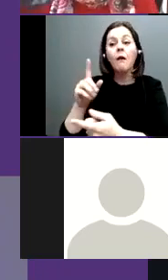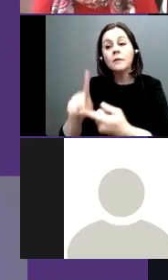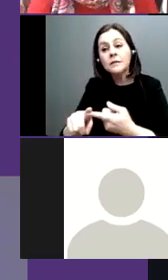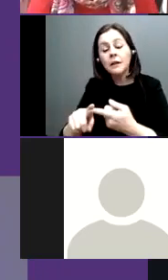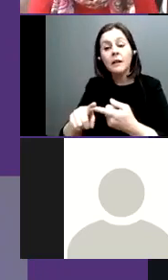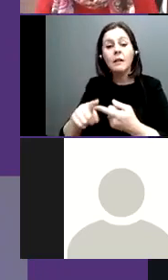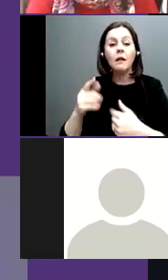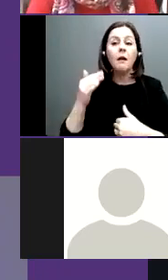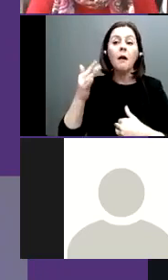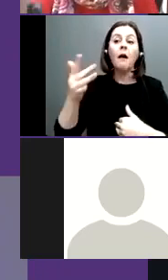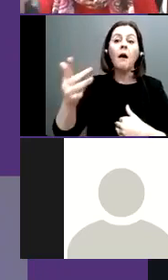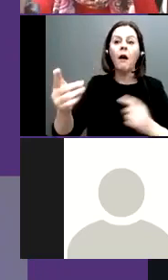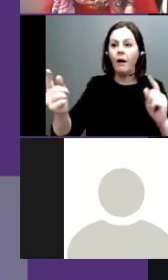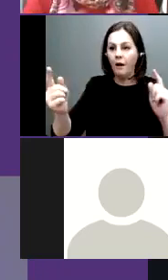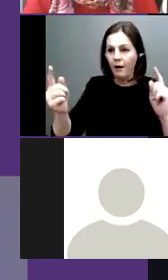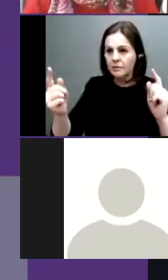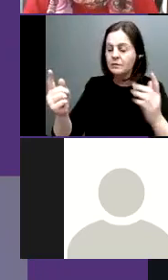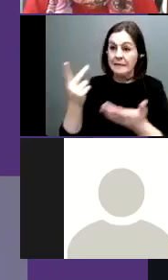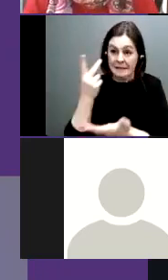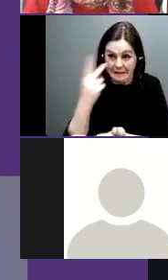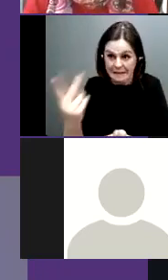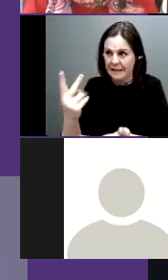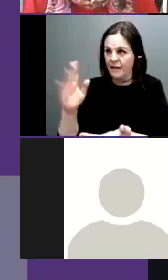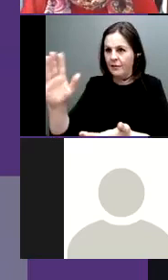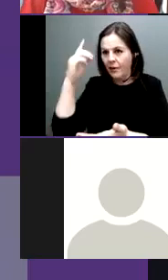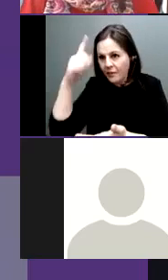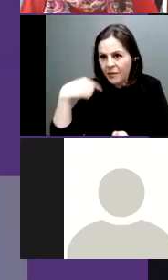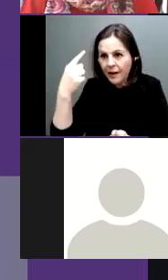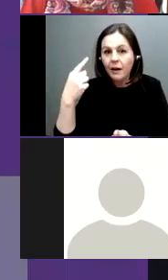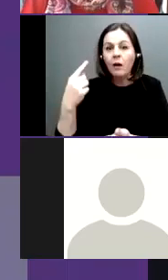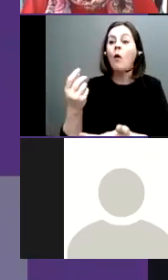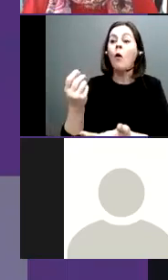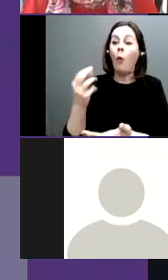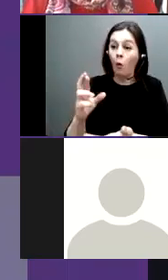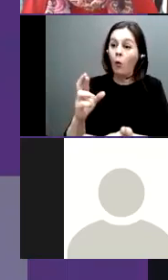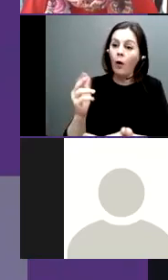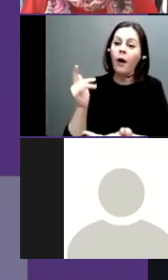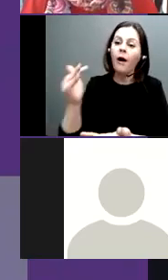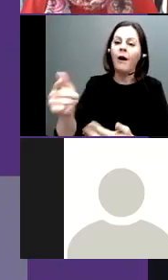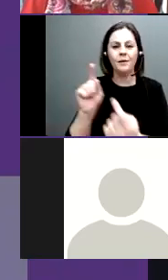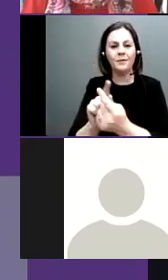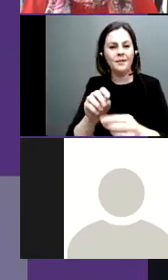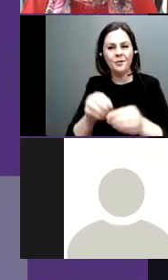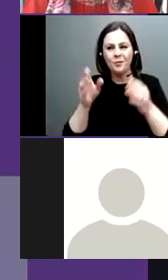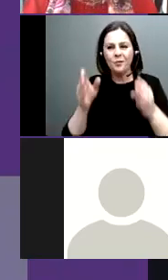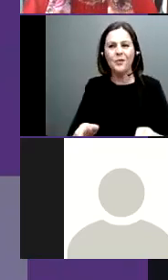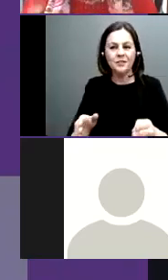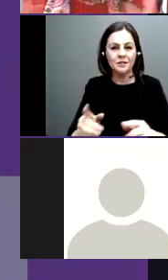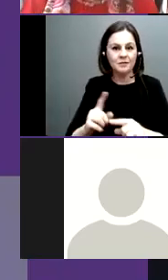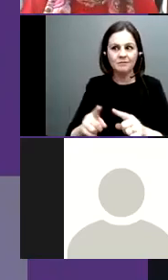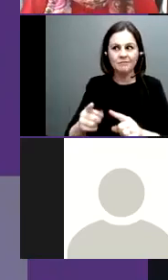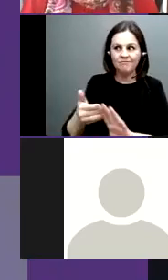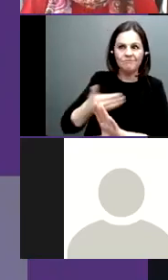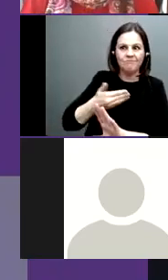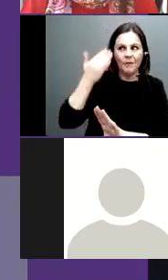maybe visually see them, visualize them, or perhaps have an opportunity to meet. And then